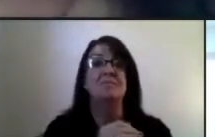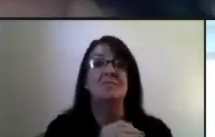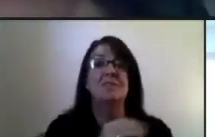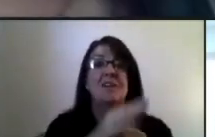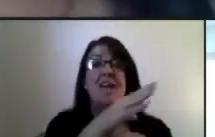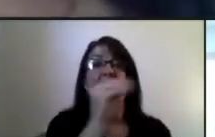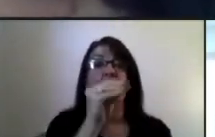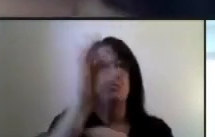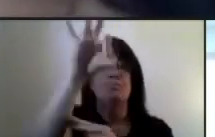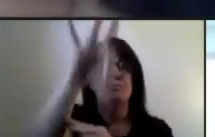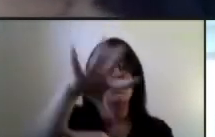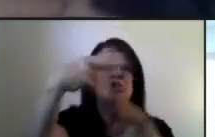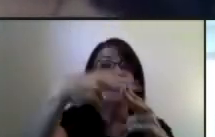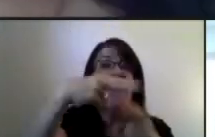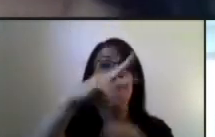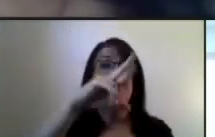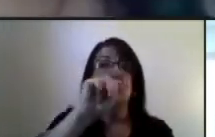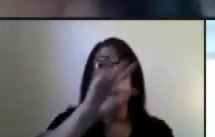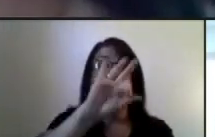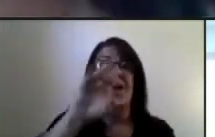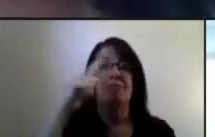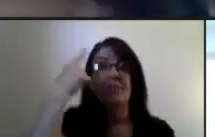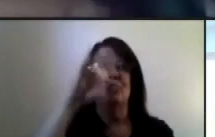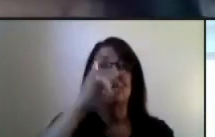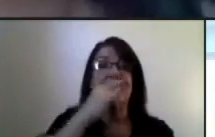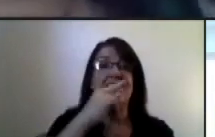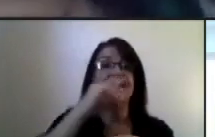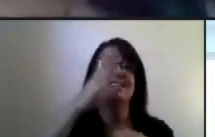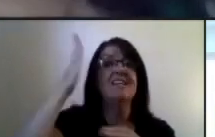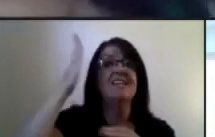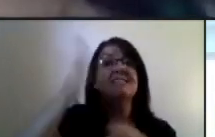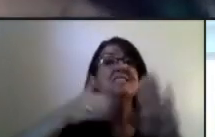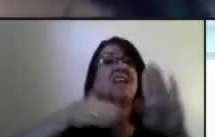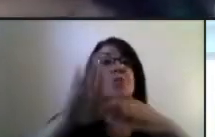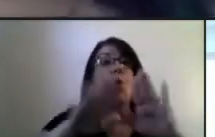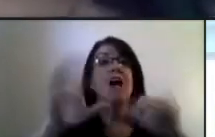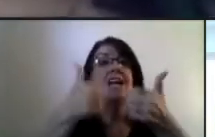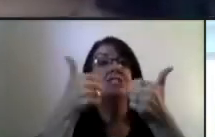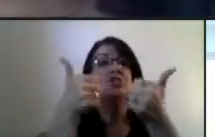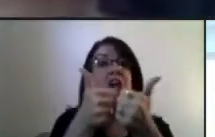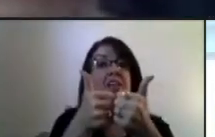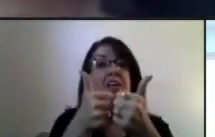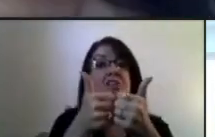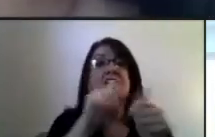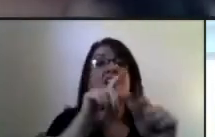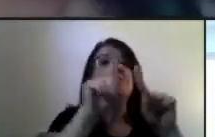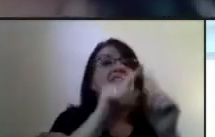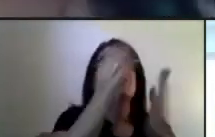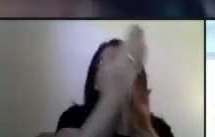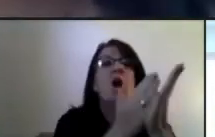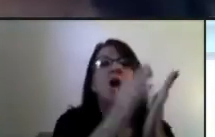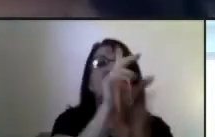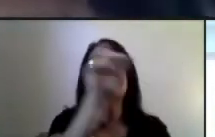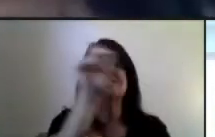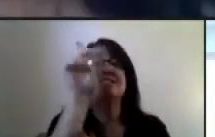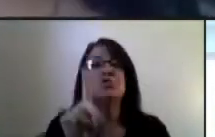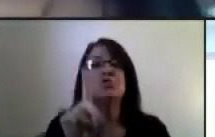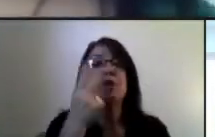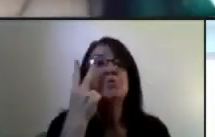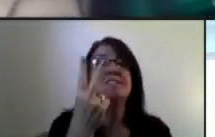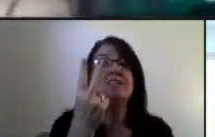raffle. Also, something fun maybe for the kids, we have a sidewalk challenge as well. So maybe in certain parts of Detroit or in Southwest, you've